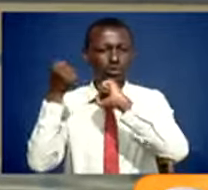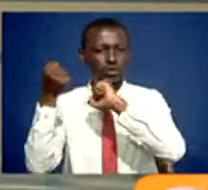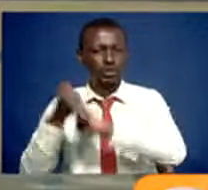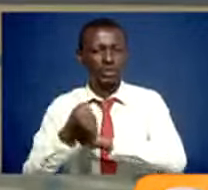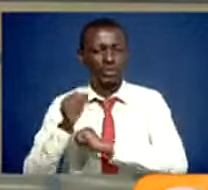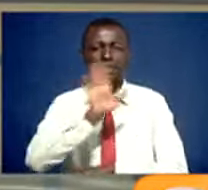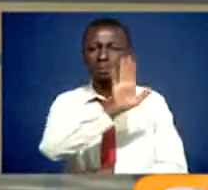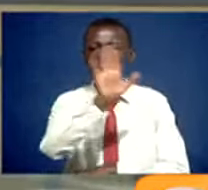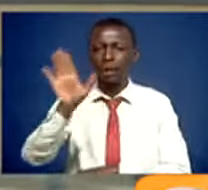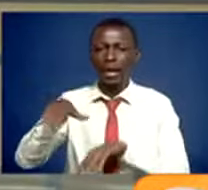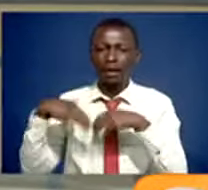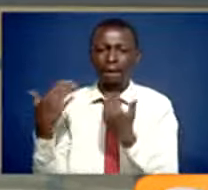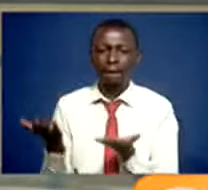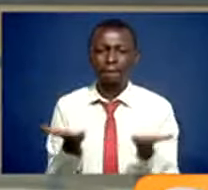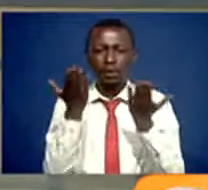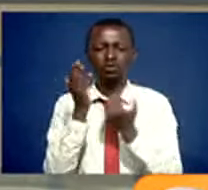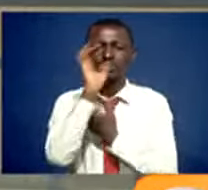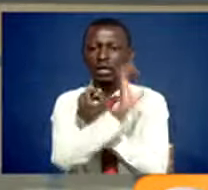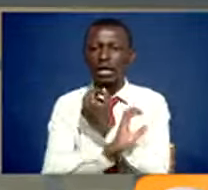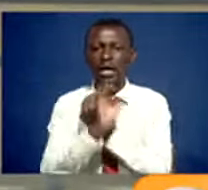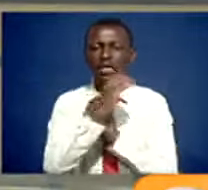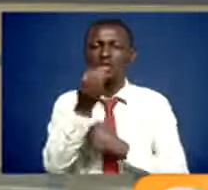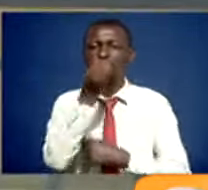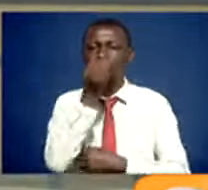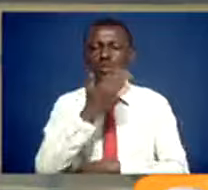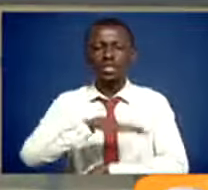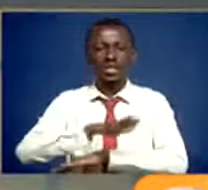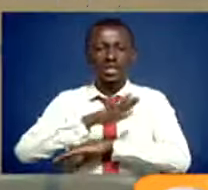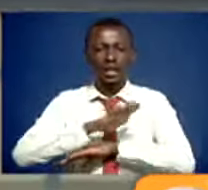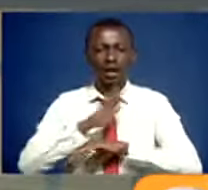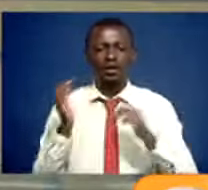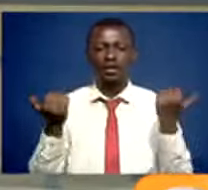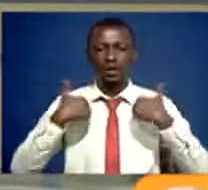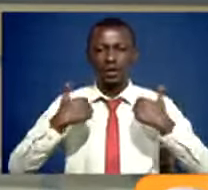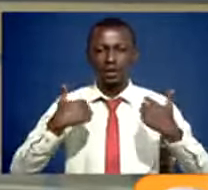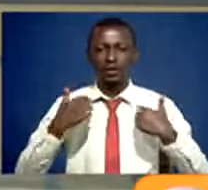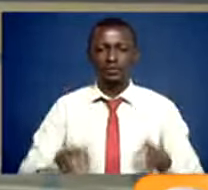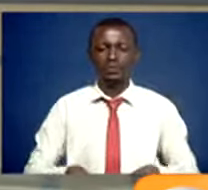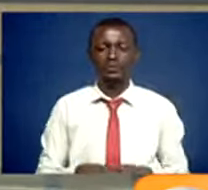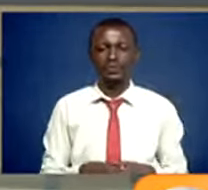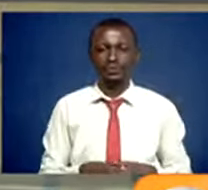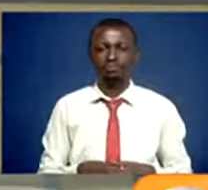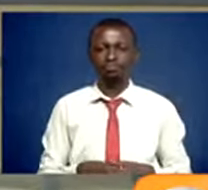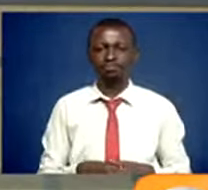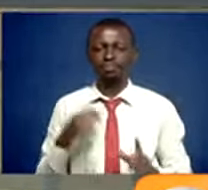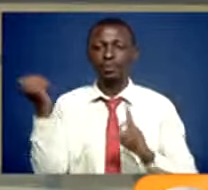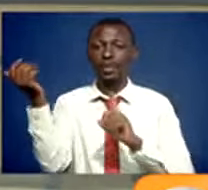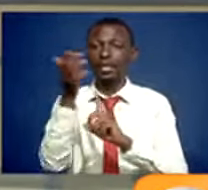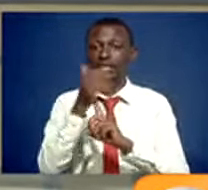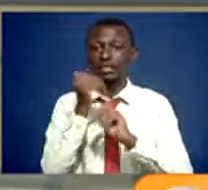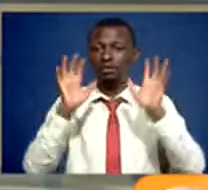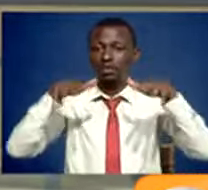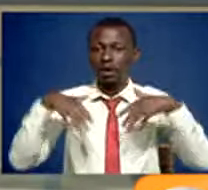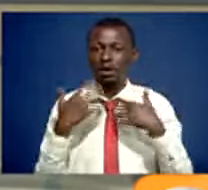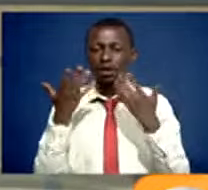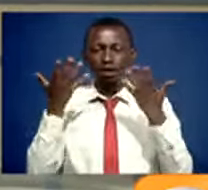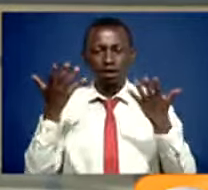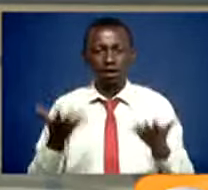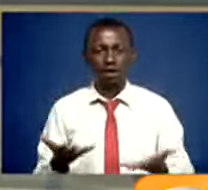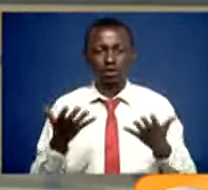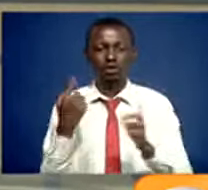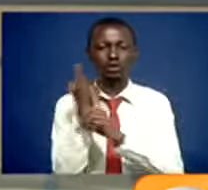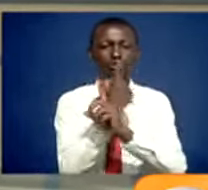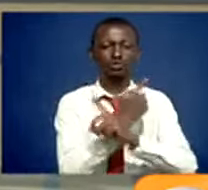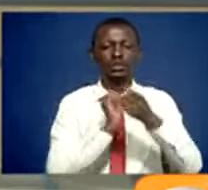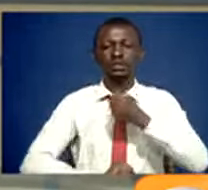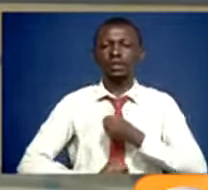subsistence and enhance the country's food security. This has been made possible through interventions in